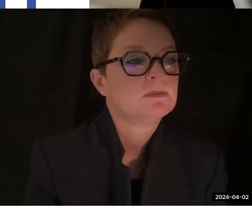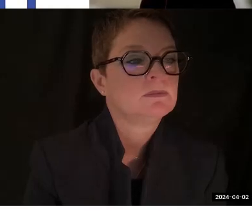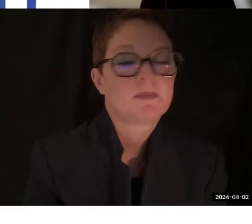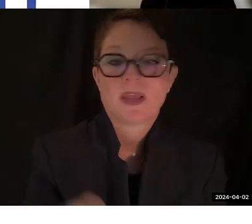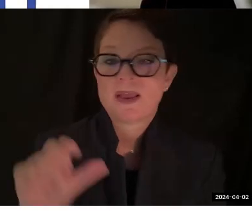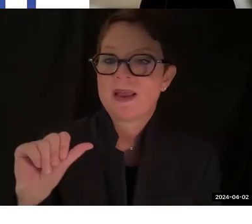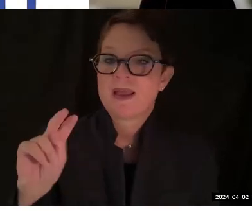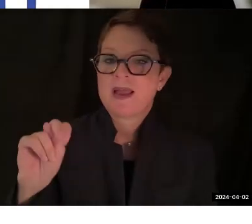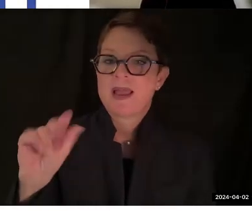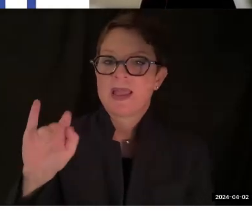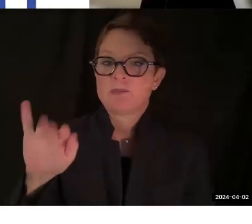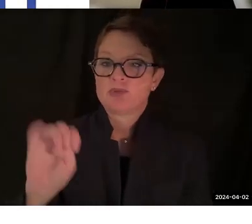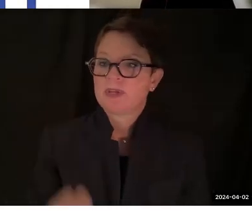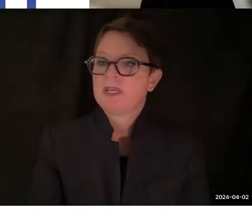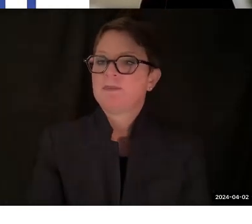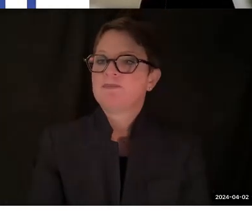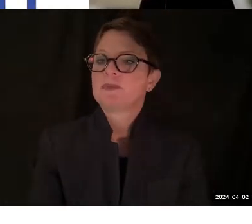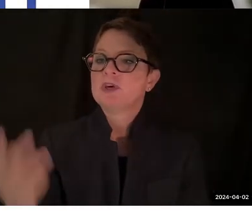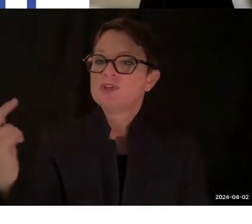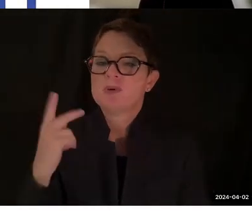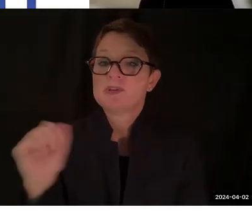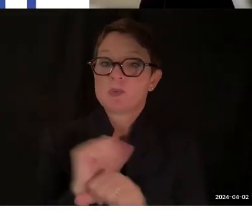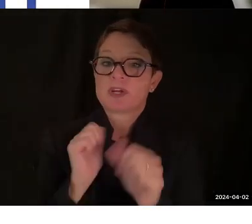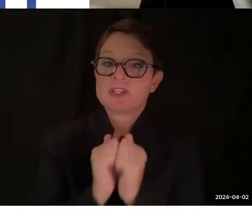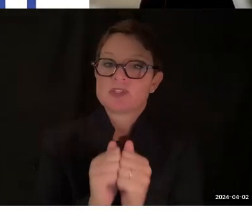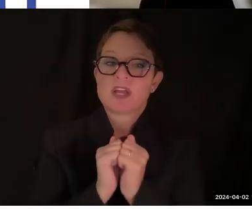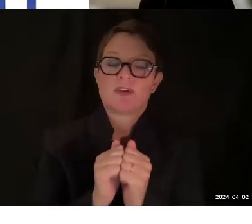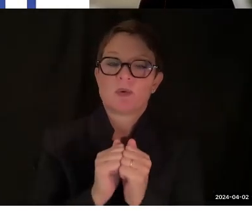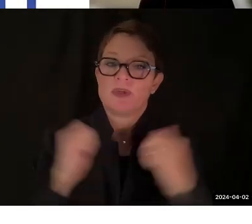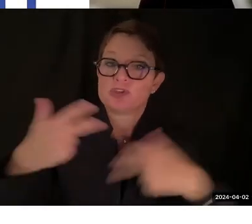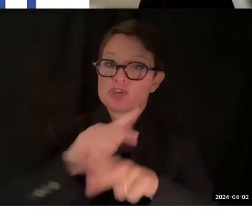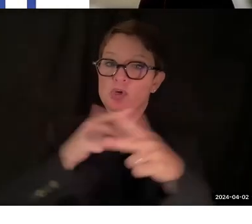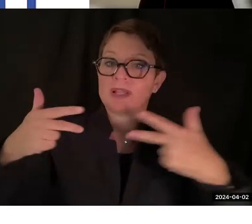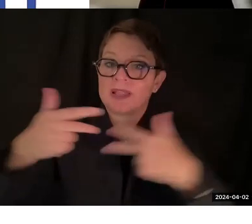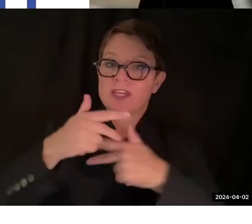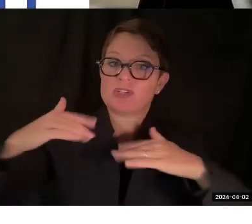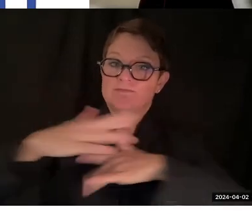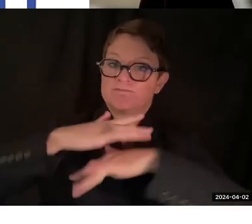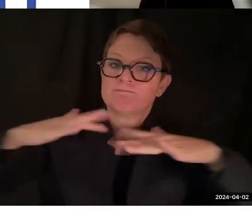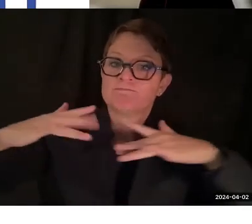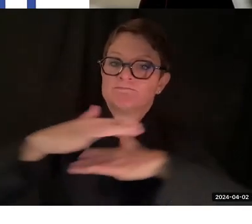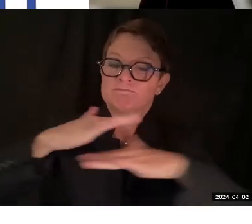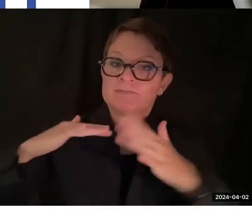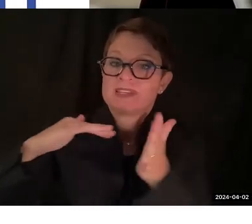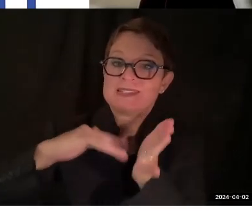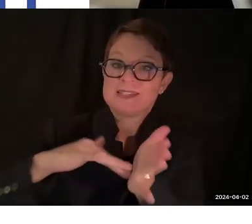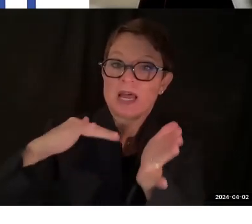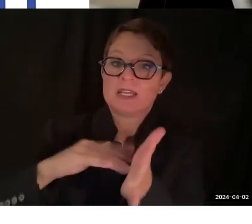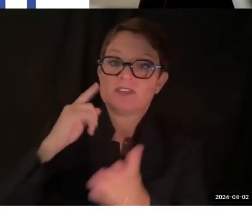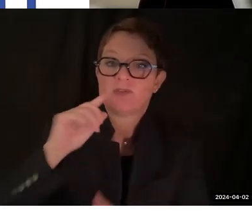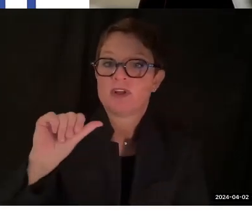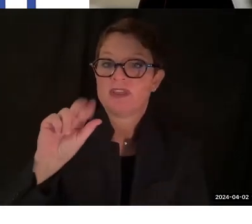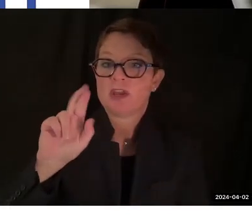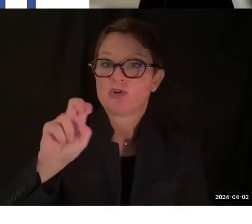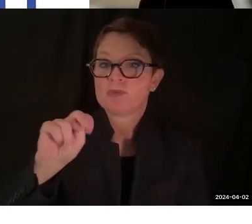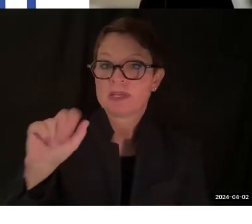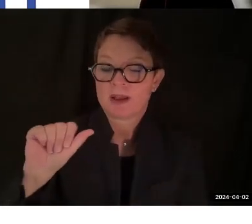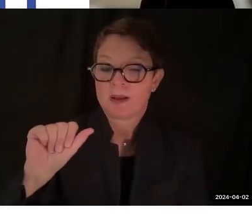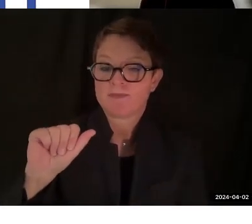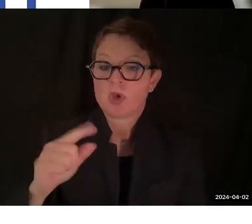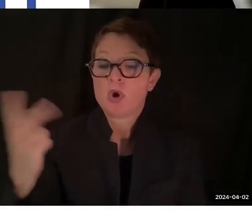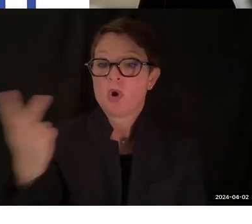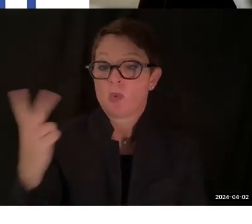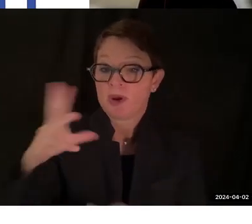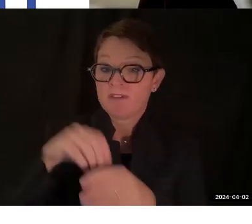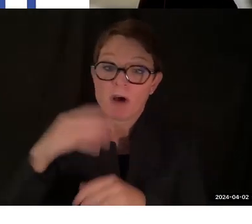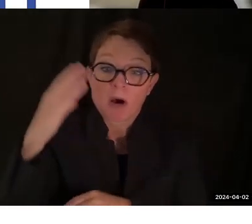Anne-Marie and I have been working together on circulation studies for the arena. And one of the reasons why we're